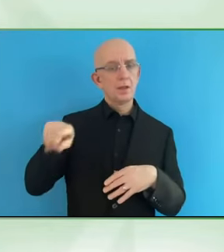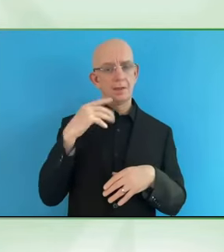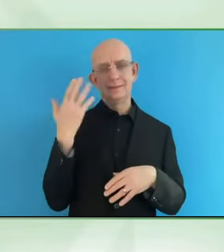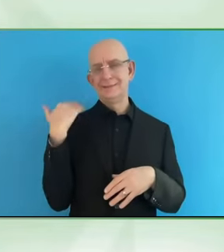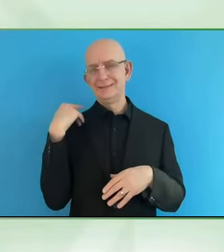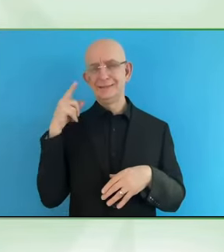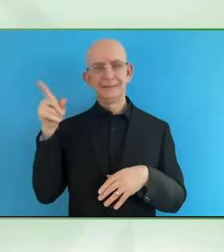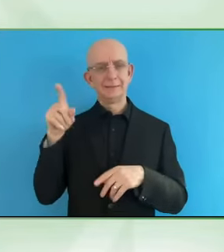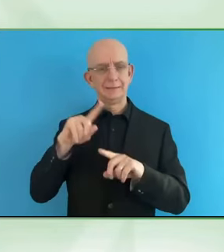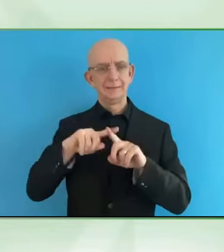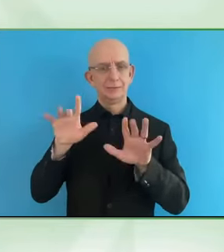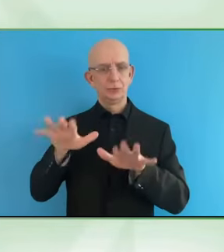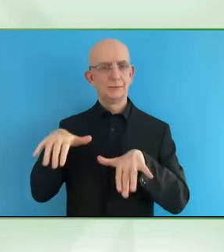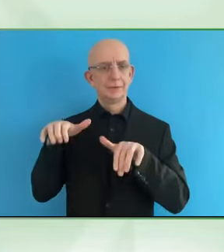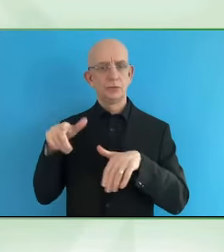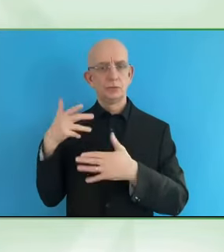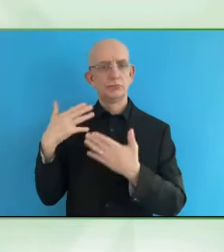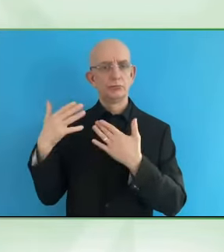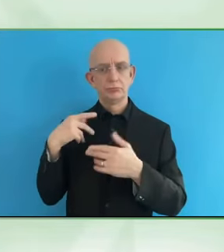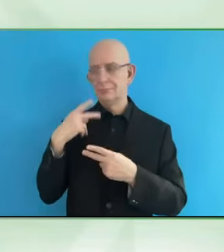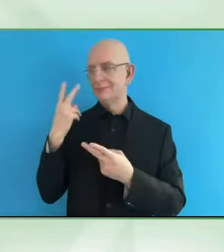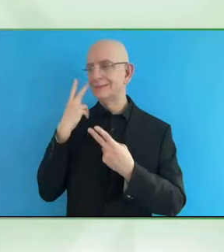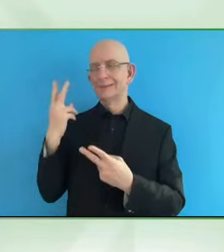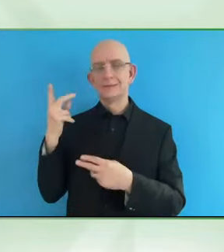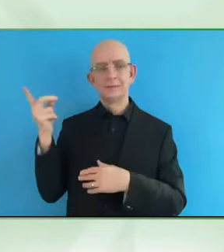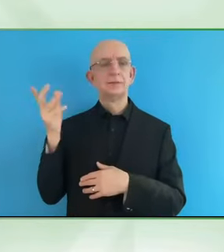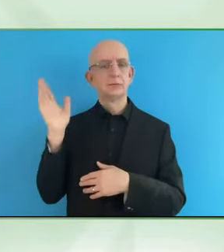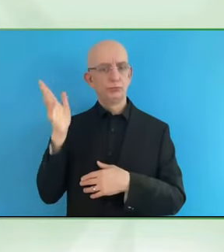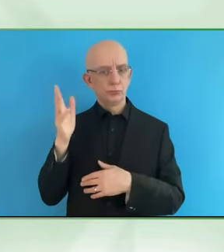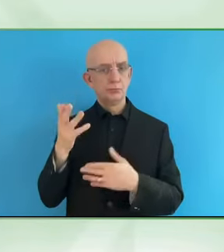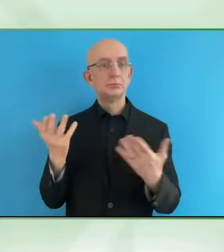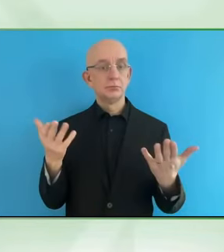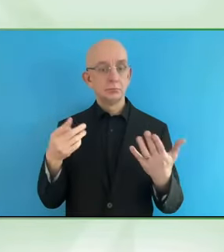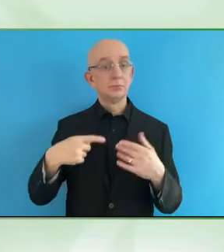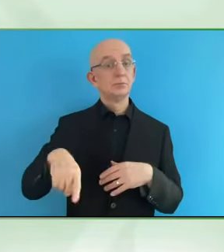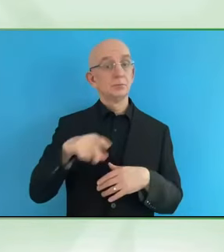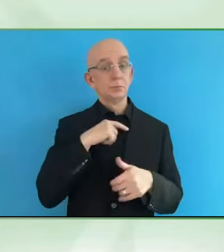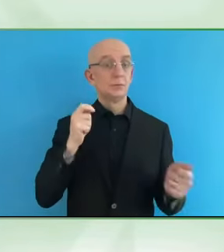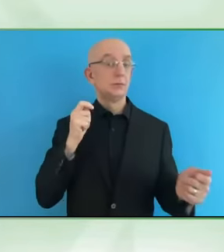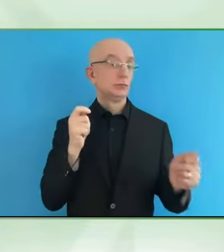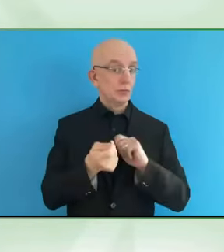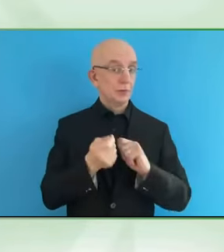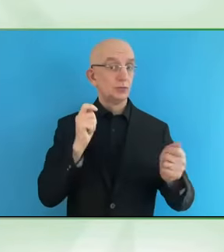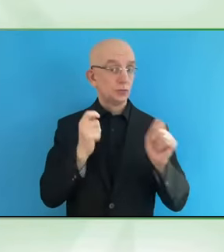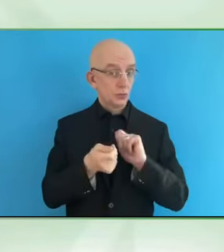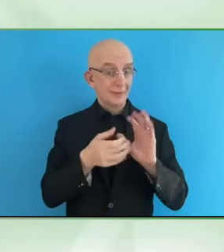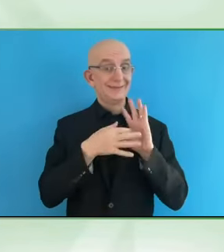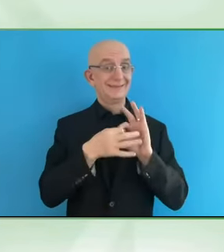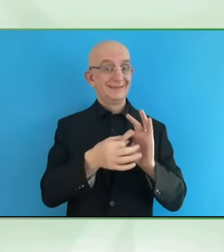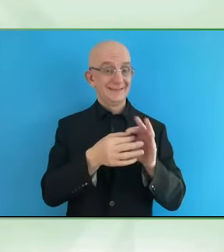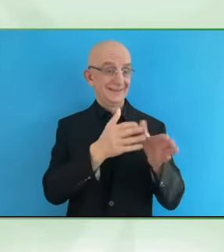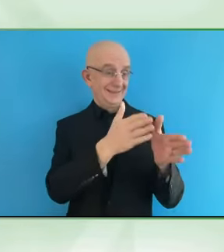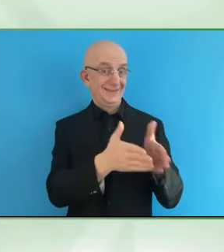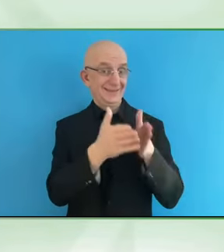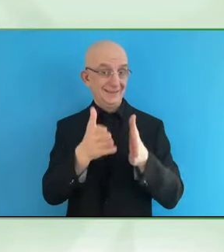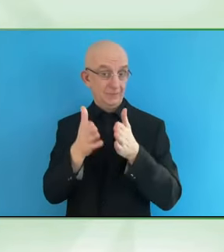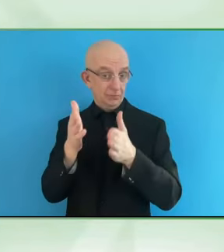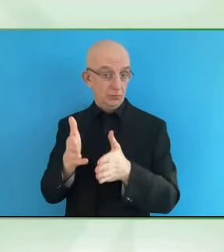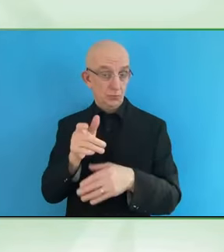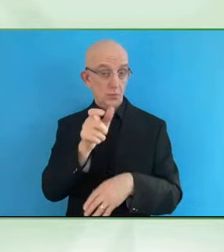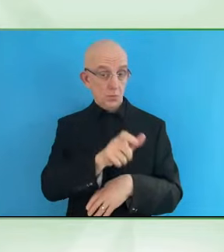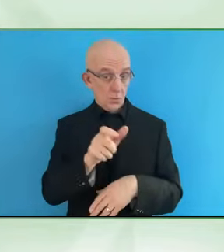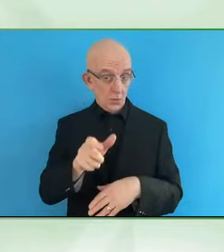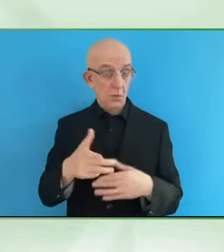to individuals, then that's all we'll ever do. Whereas what we really want to be doing is make